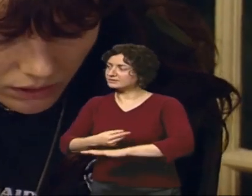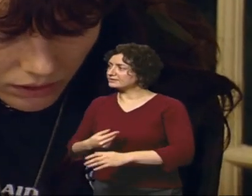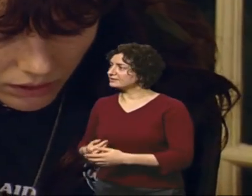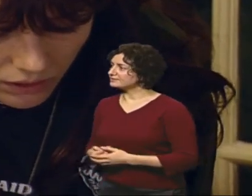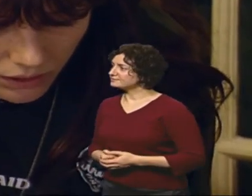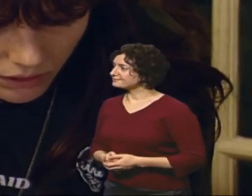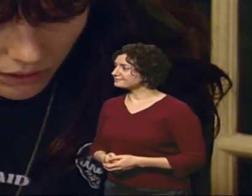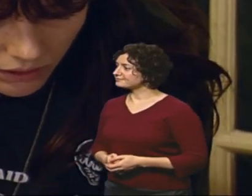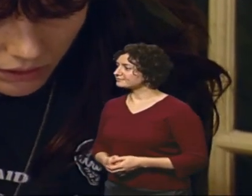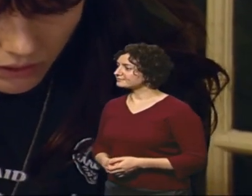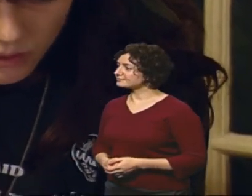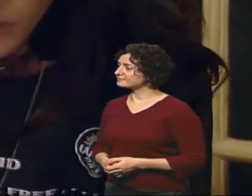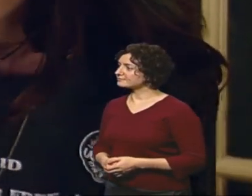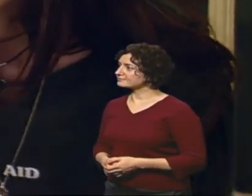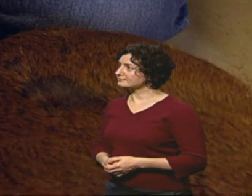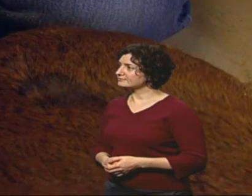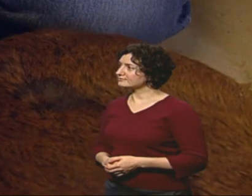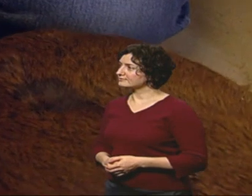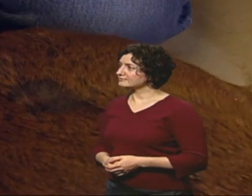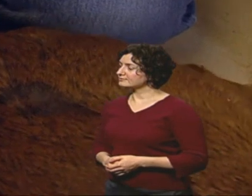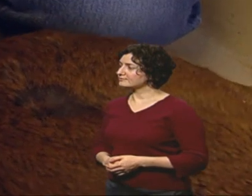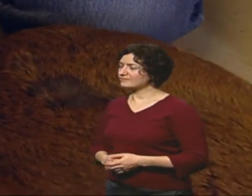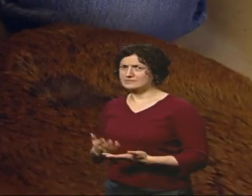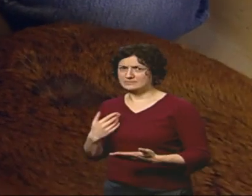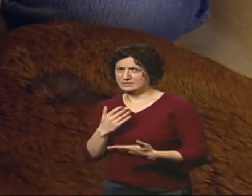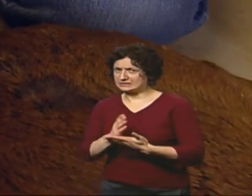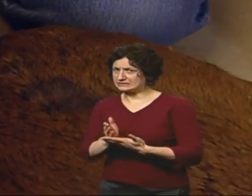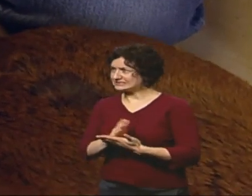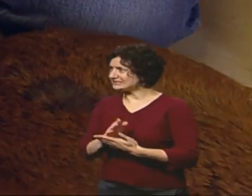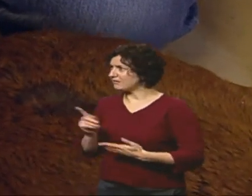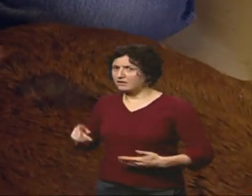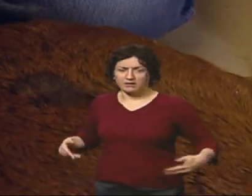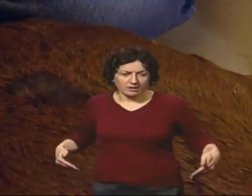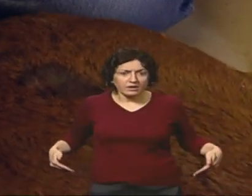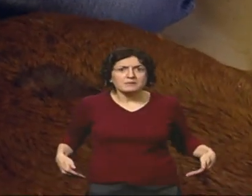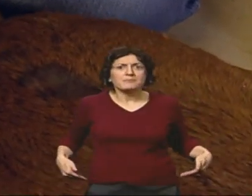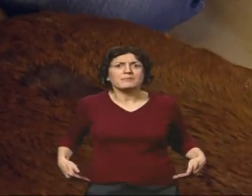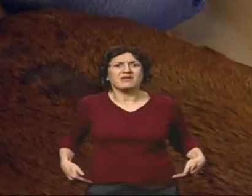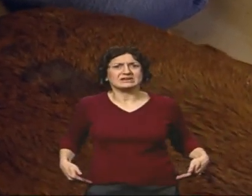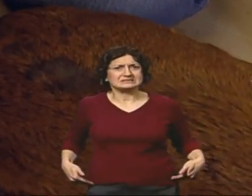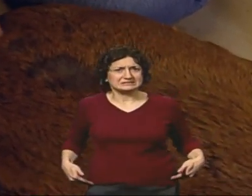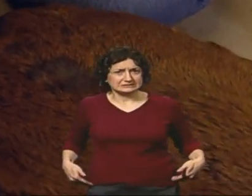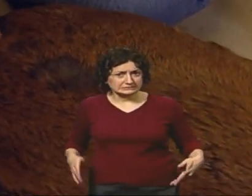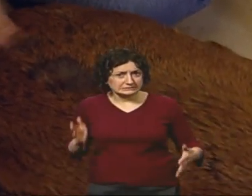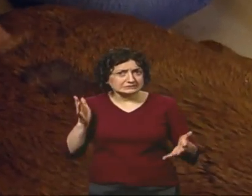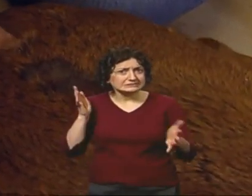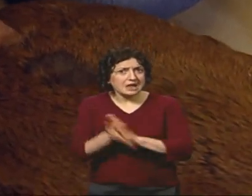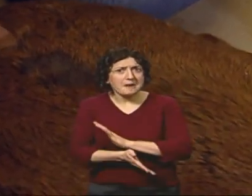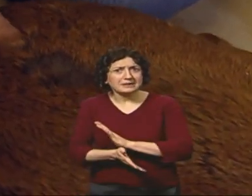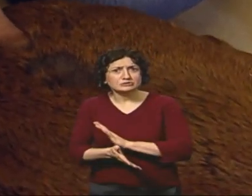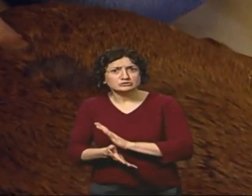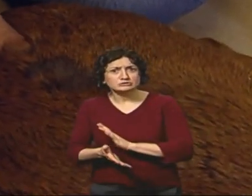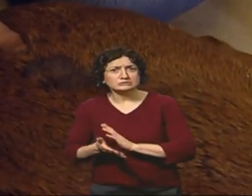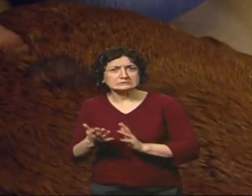antibiotic in, so we get the line in first. Until he gets a bit more with it, we can't really tell how severe the damage is to the pelvis. Right, boy.